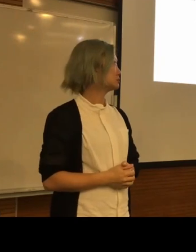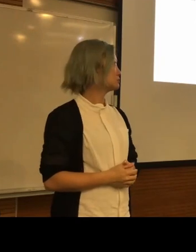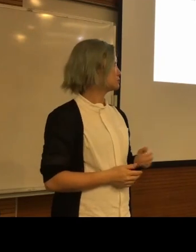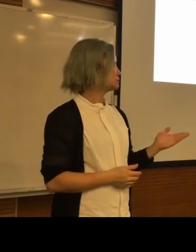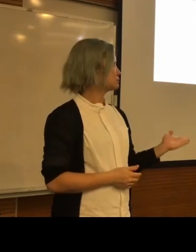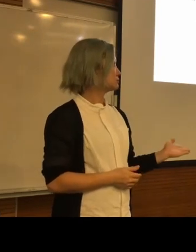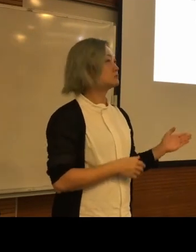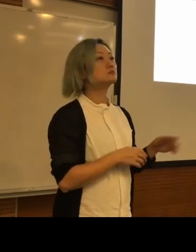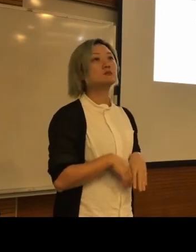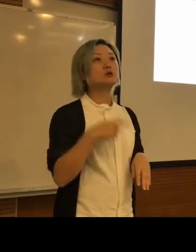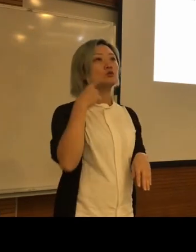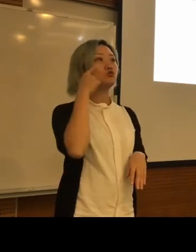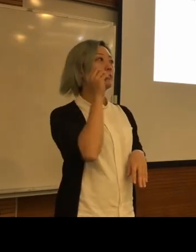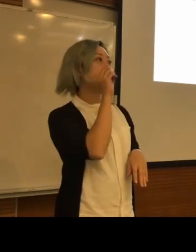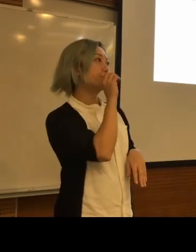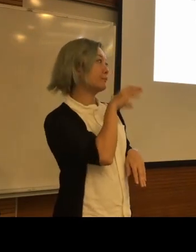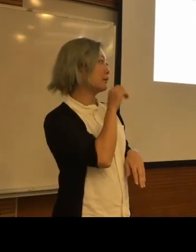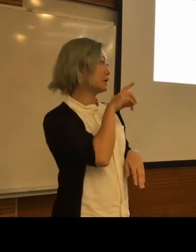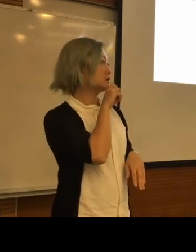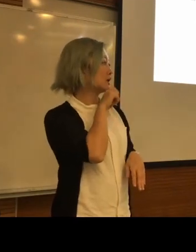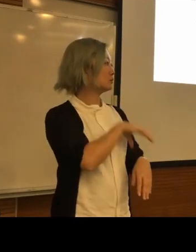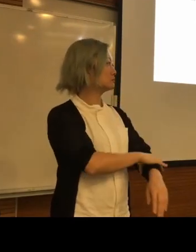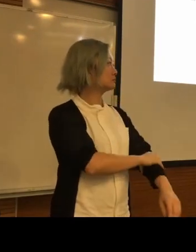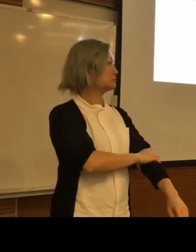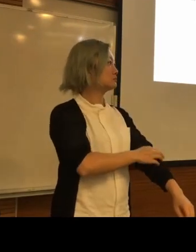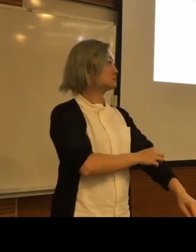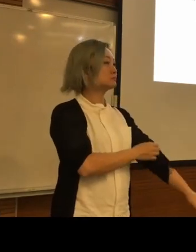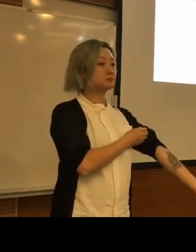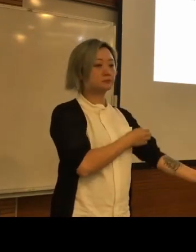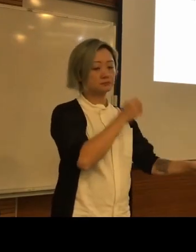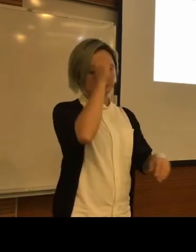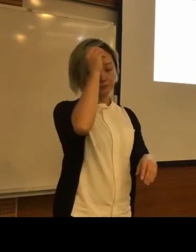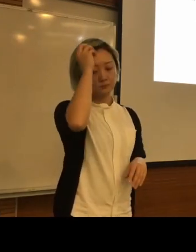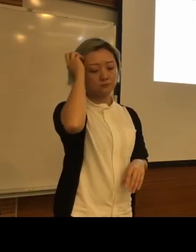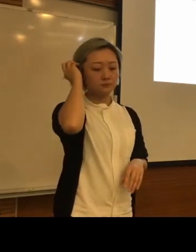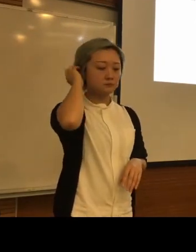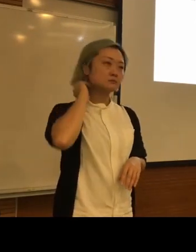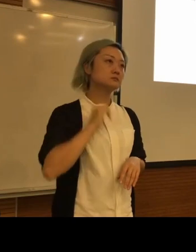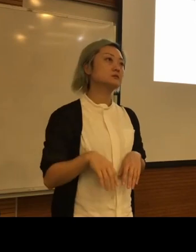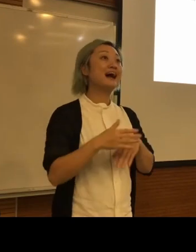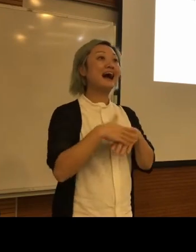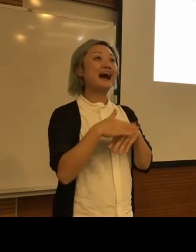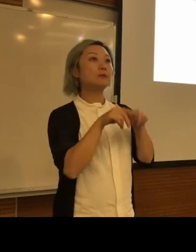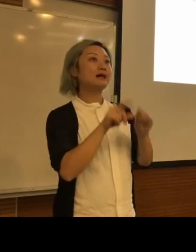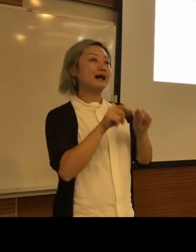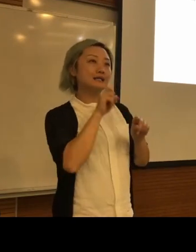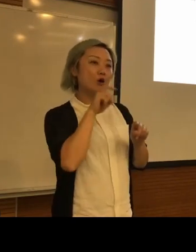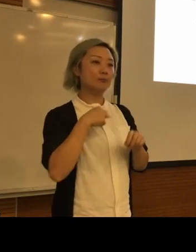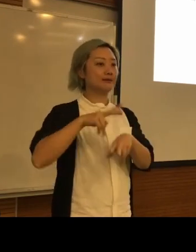to ask a question from a trainer's perspective. And when you mentioned that in training interpreters in